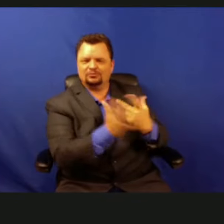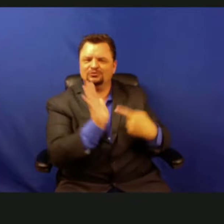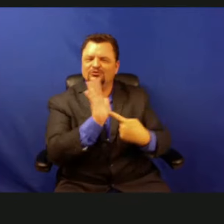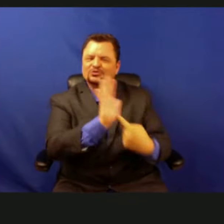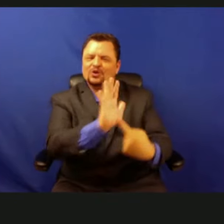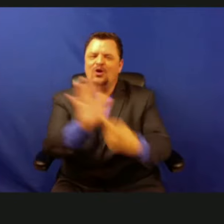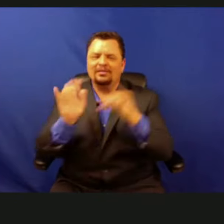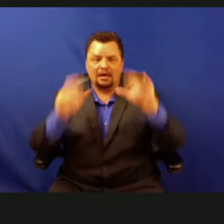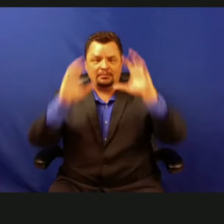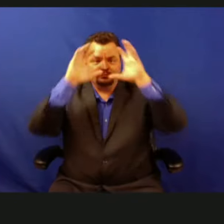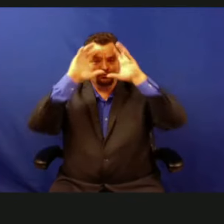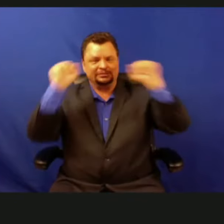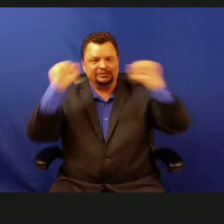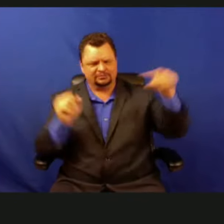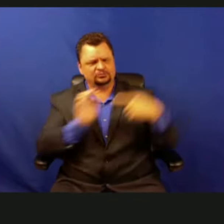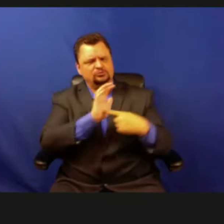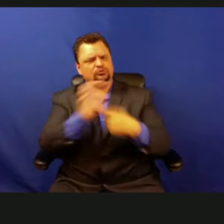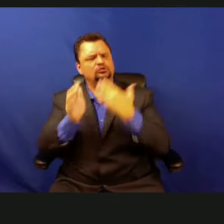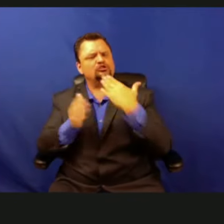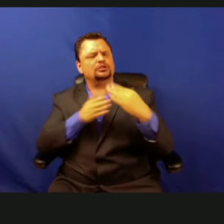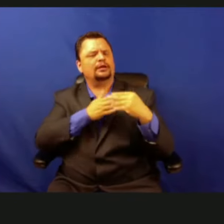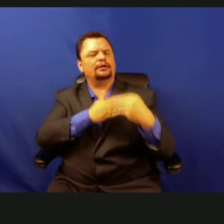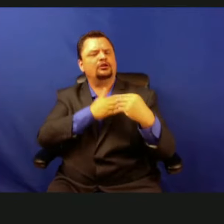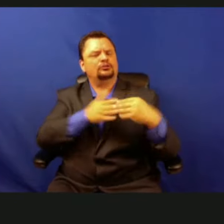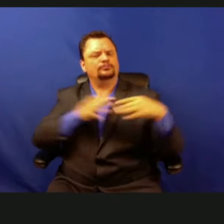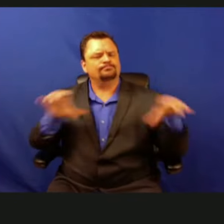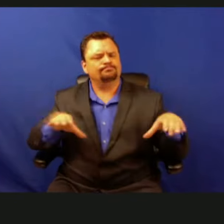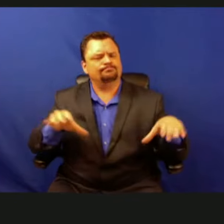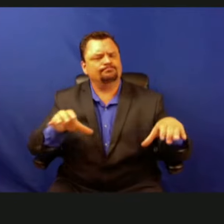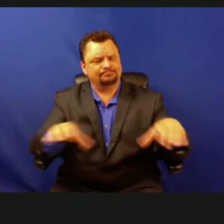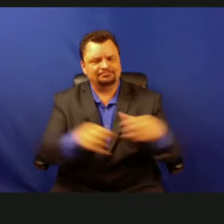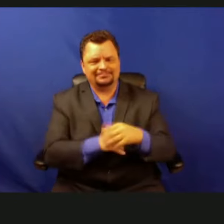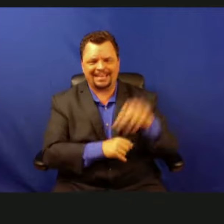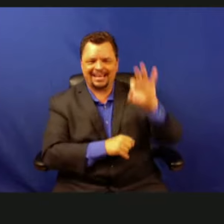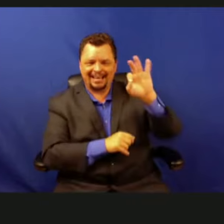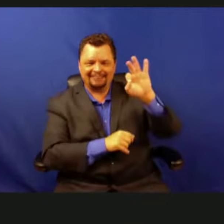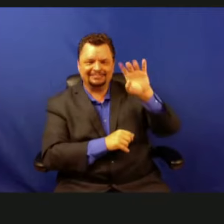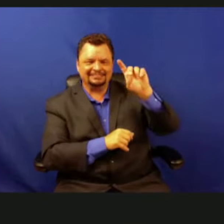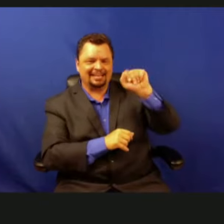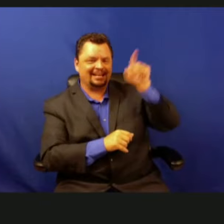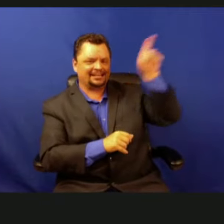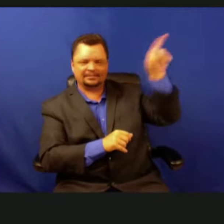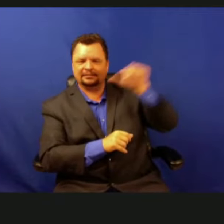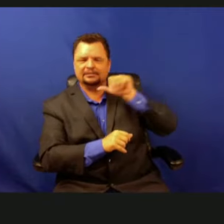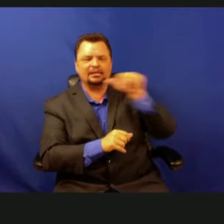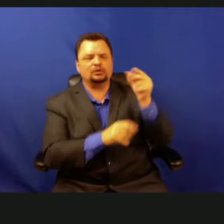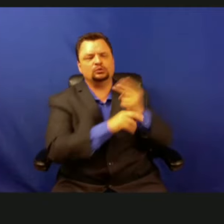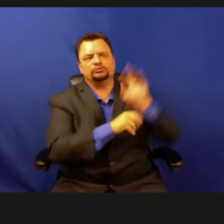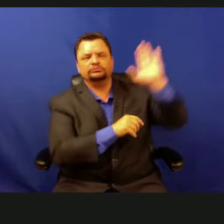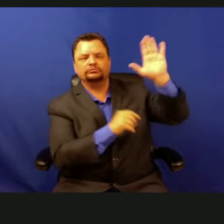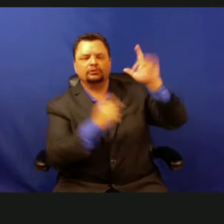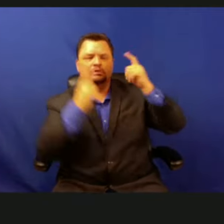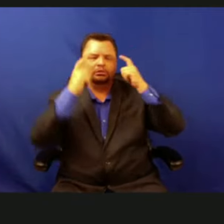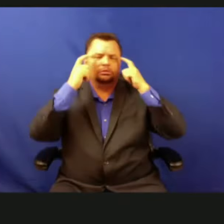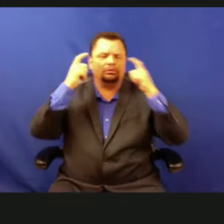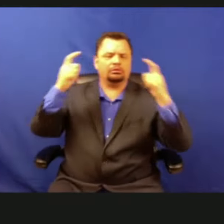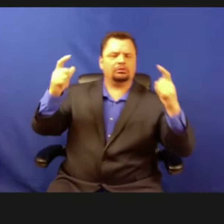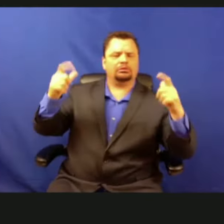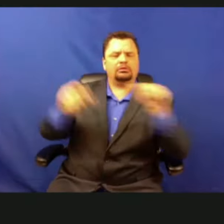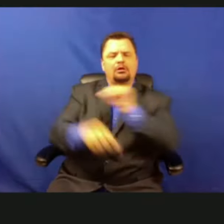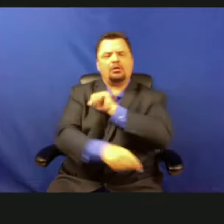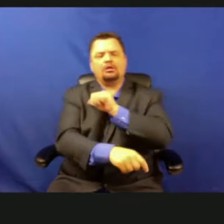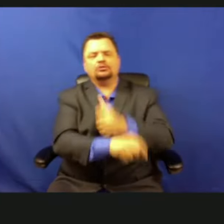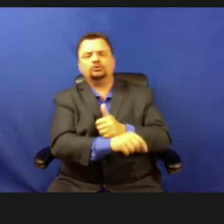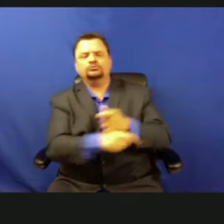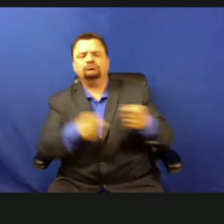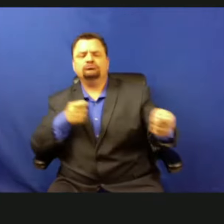FDA does not succeed in using ivory tower circular reasoning to further delay the life-saving